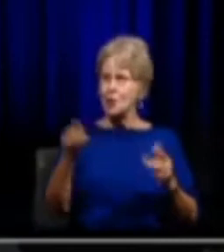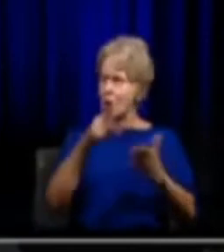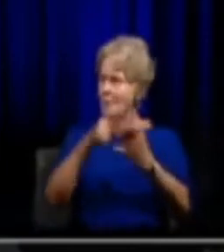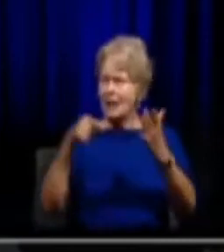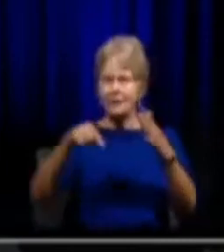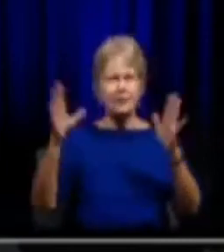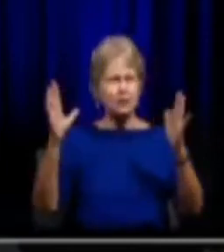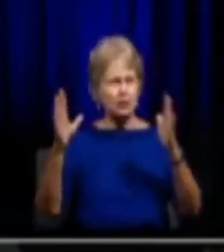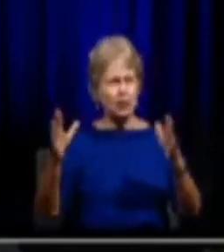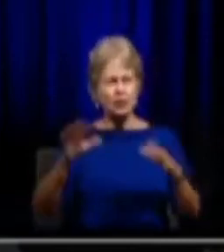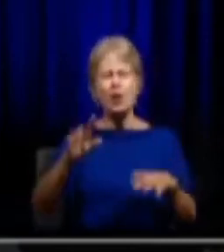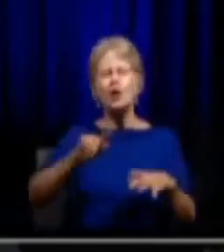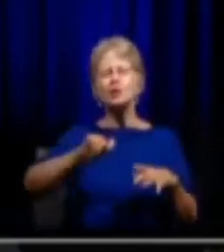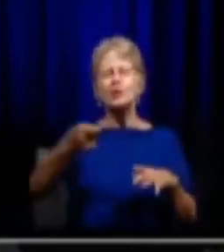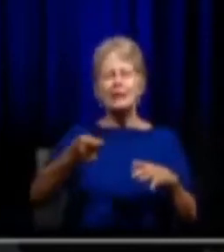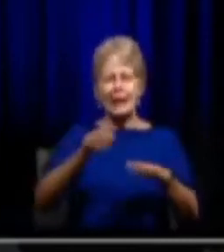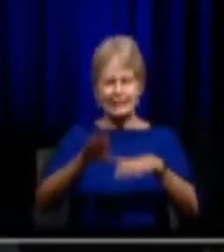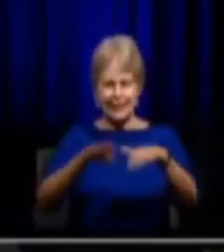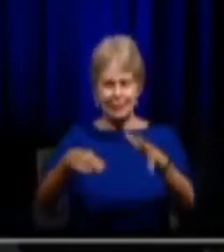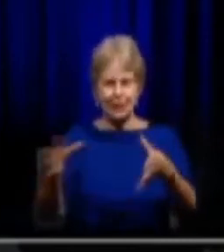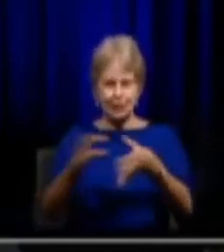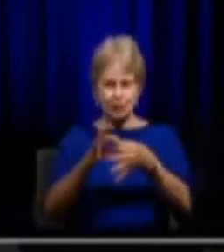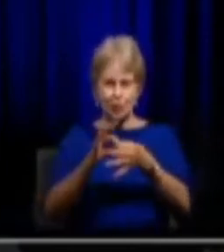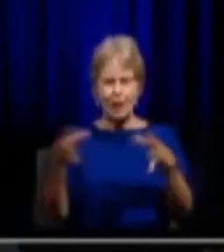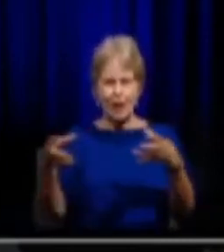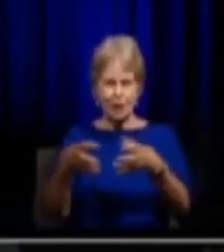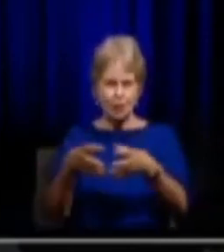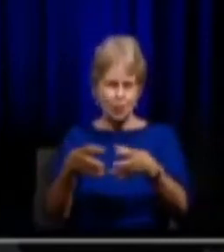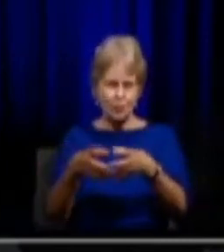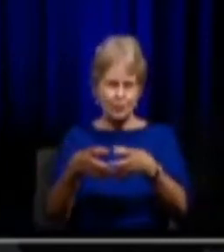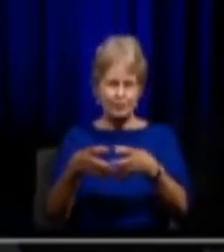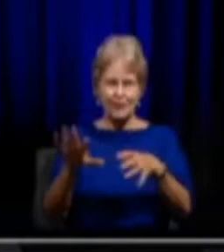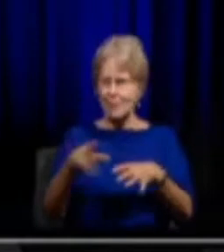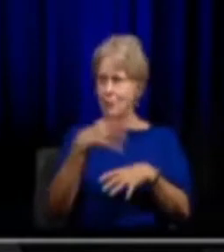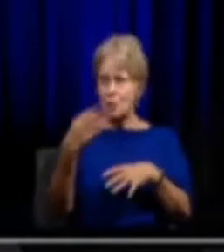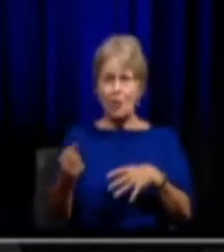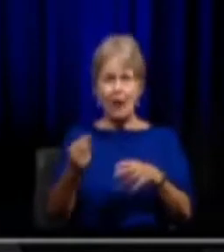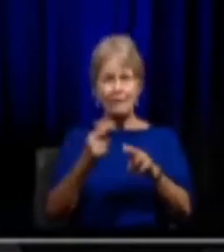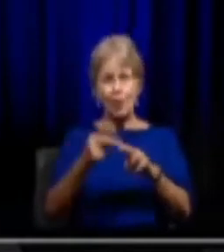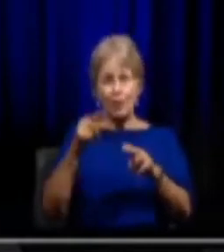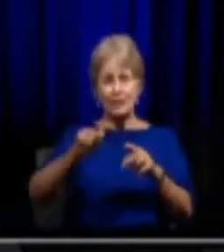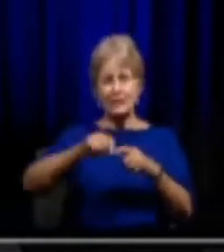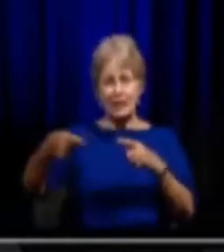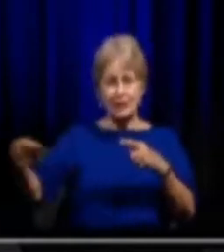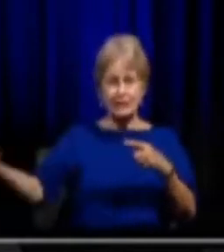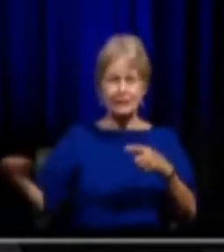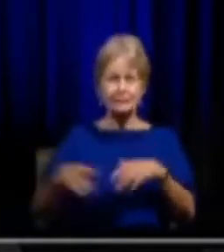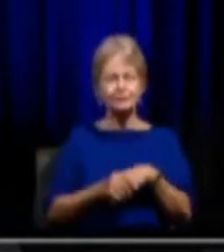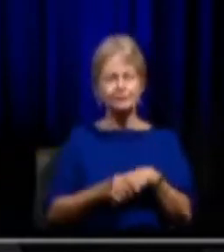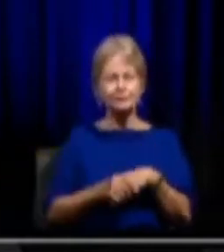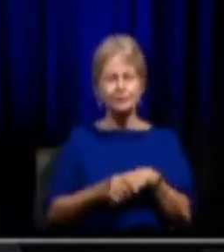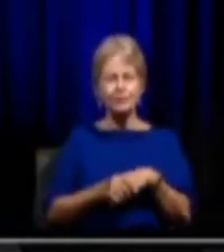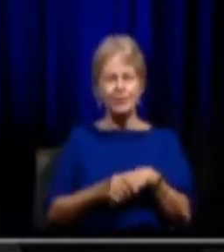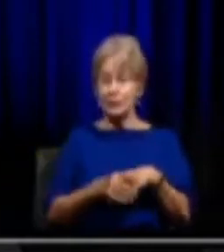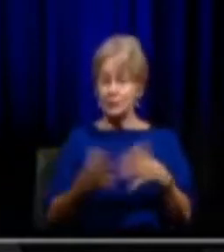to join a smaller group, like a lot of you have for this challenge. But if you haven't, maybe that's your next step. And you can do